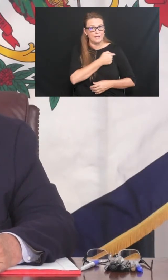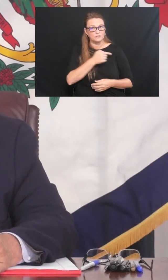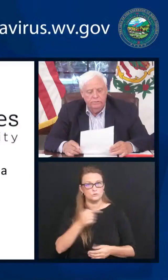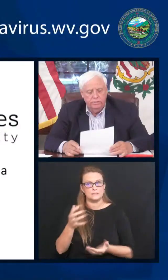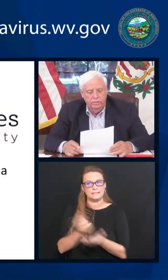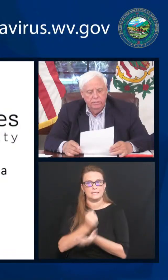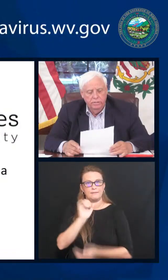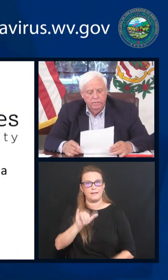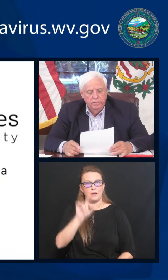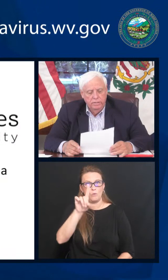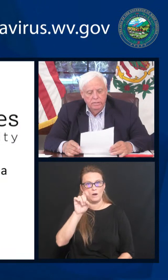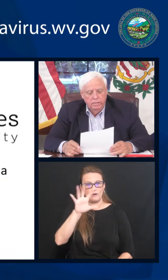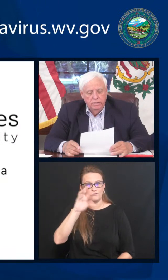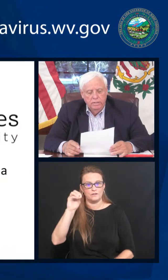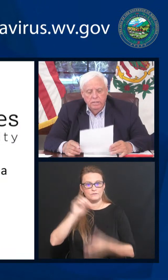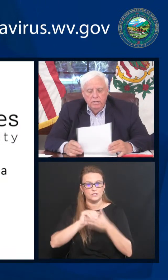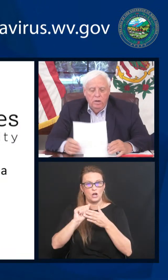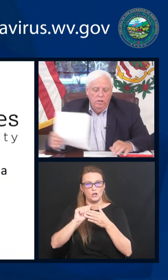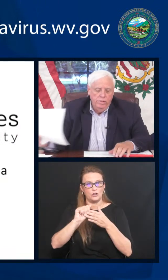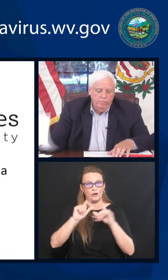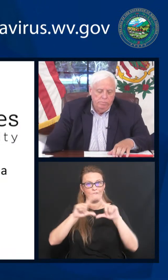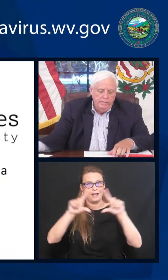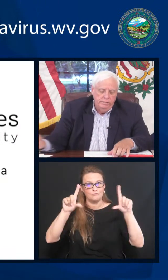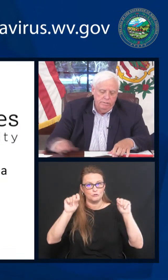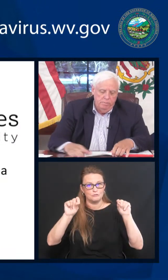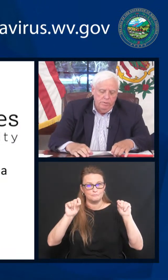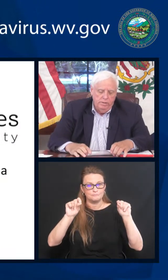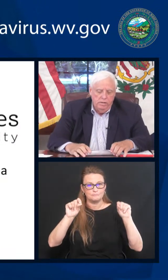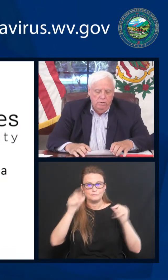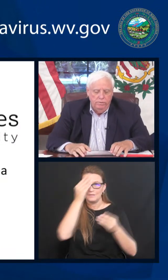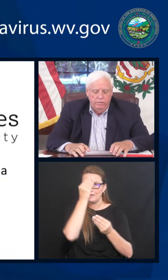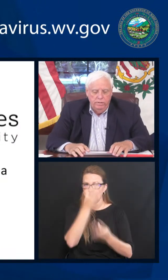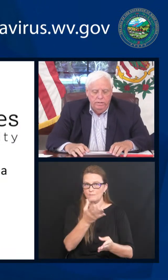voucher. All the information's up on the